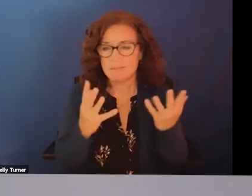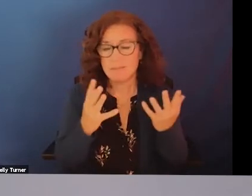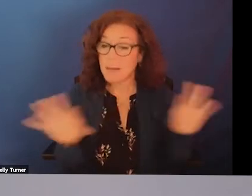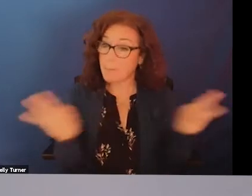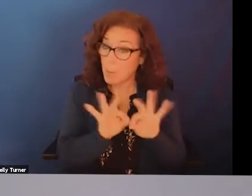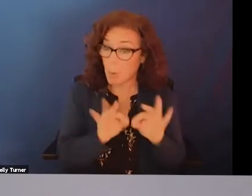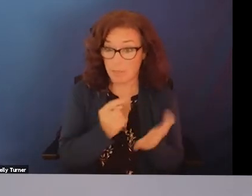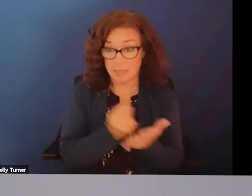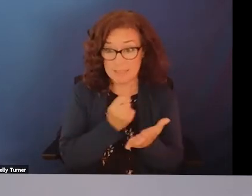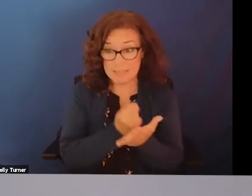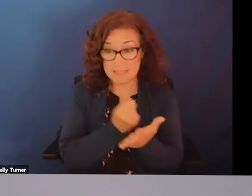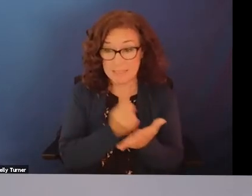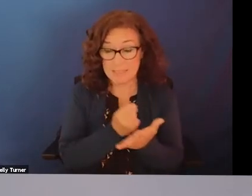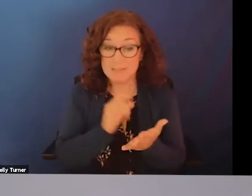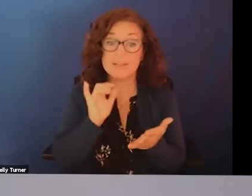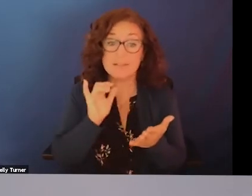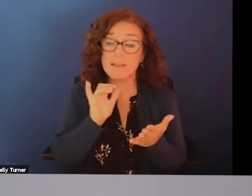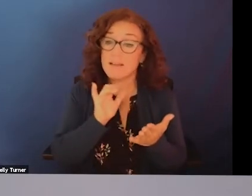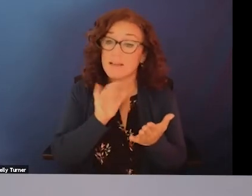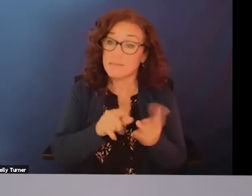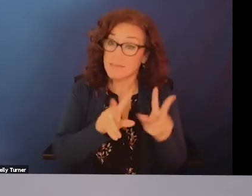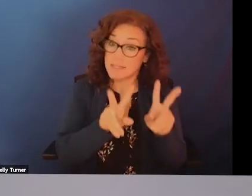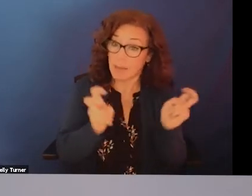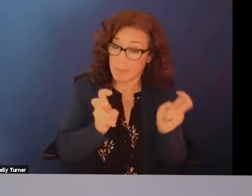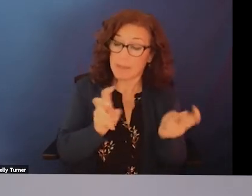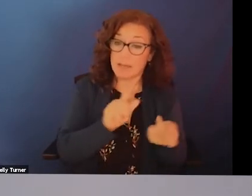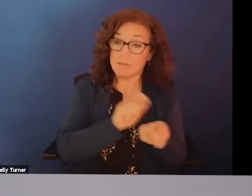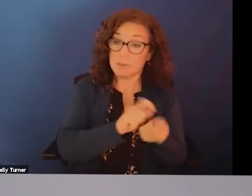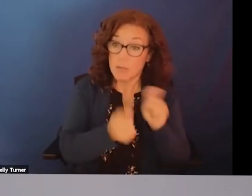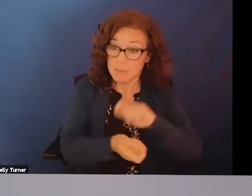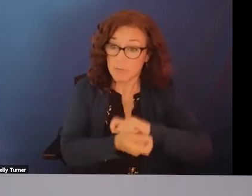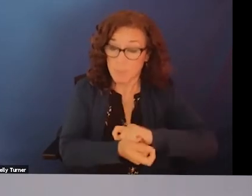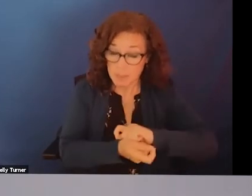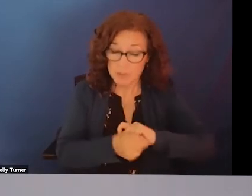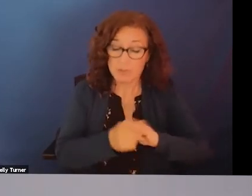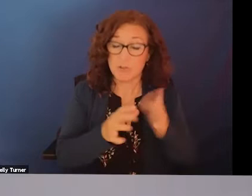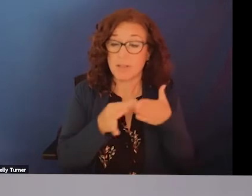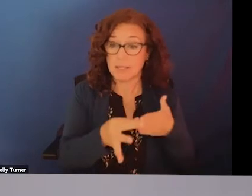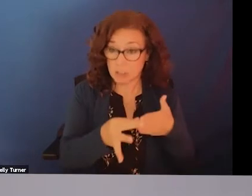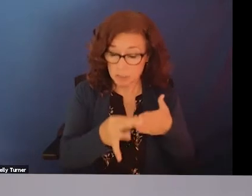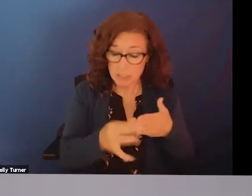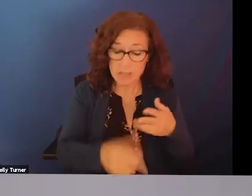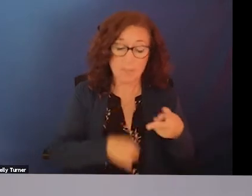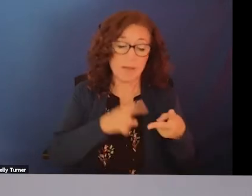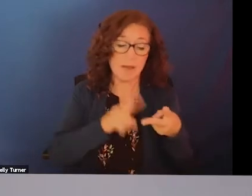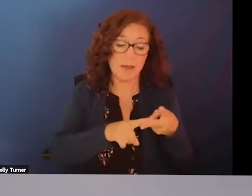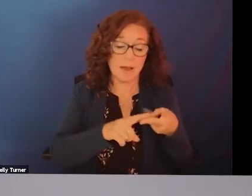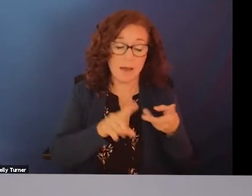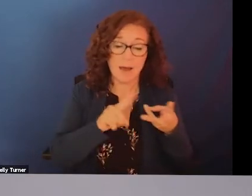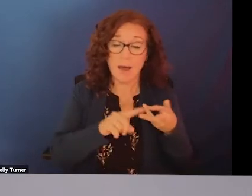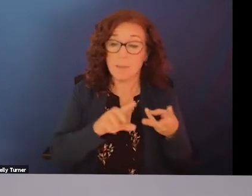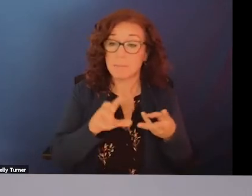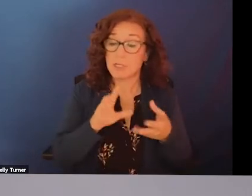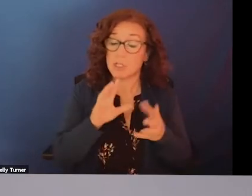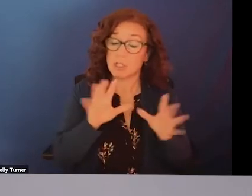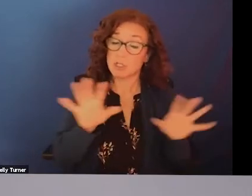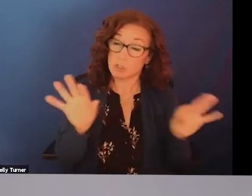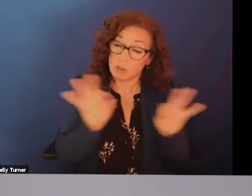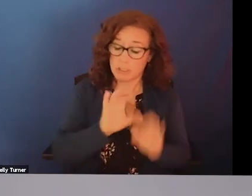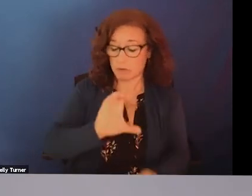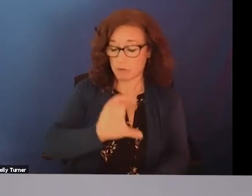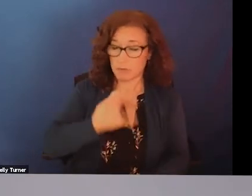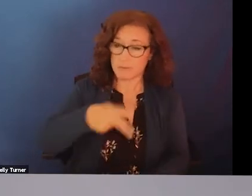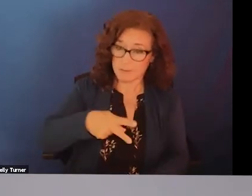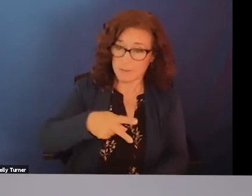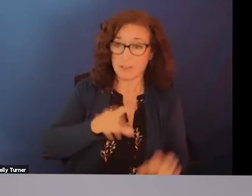that addressed transformational leadership, social justice, and critical pedagogy for language acquisition. And it